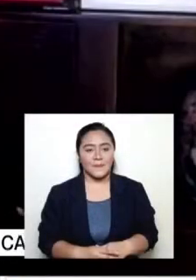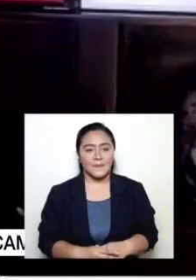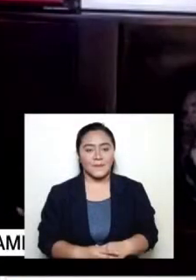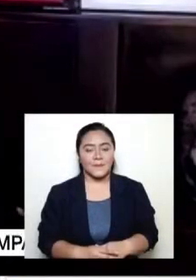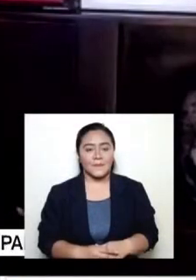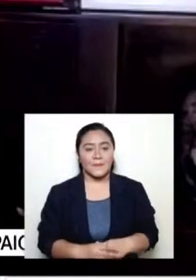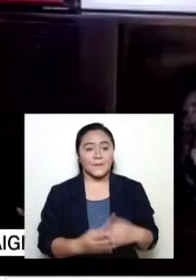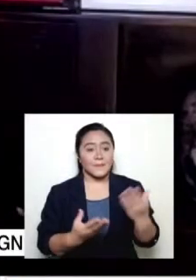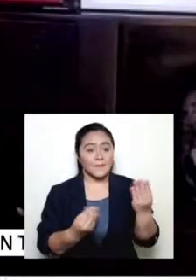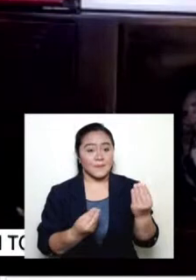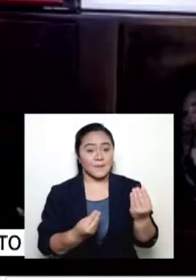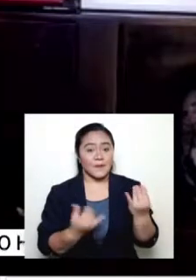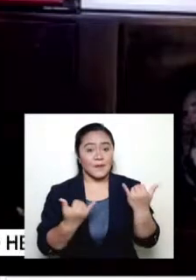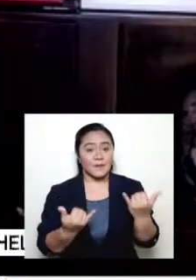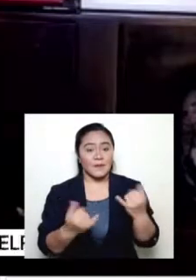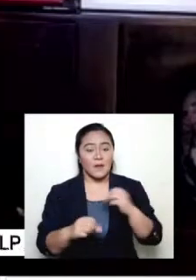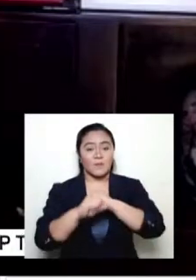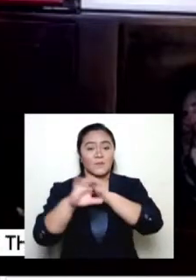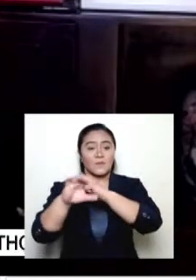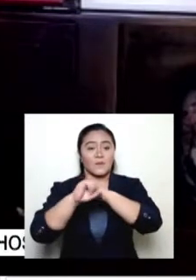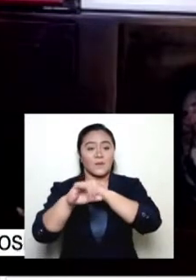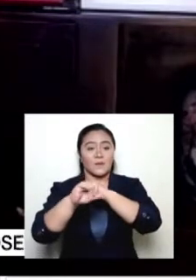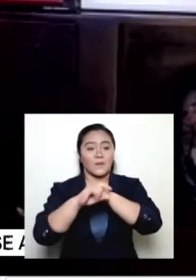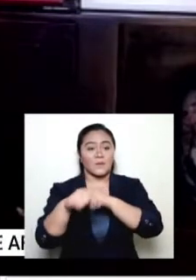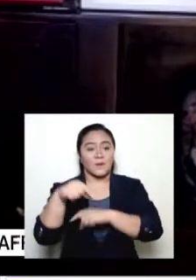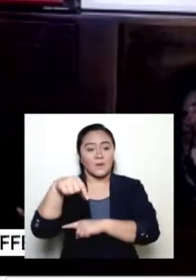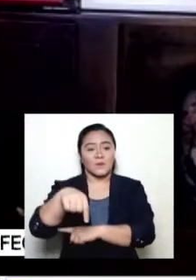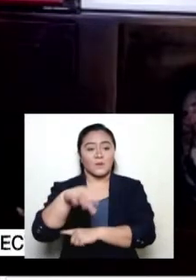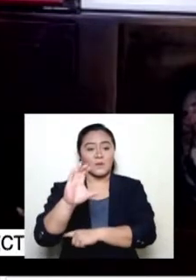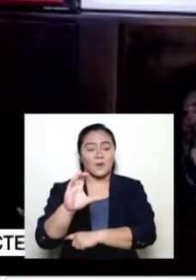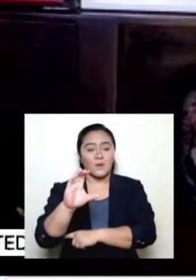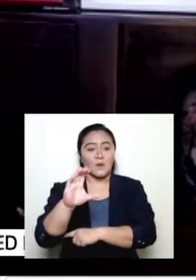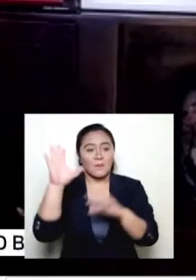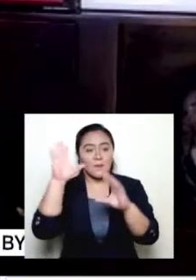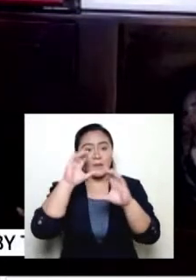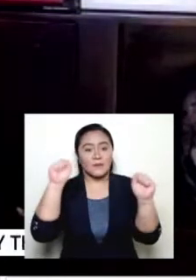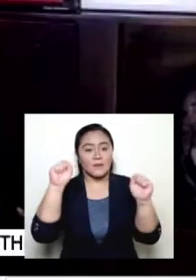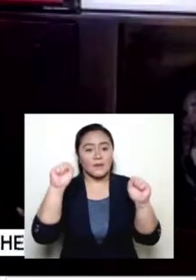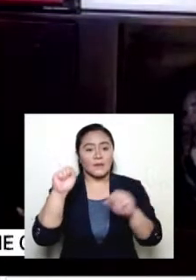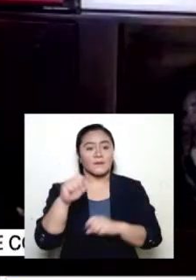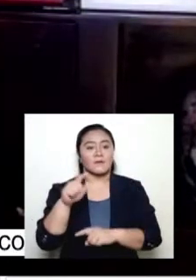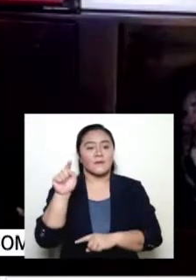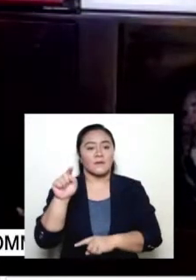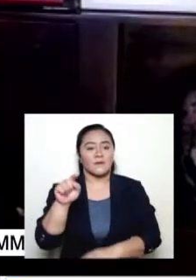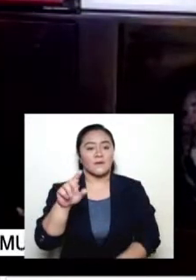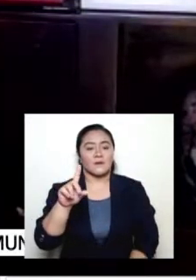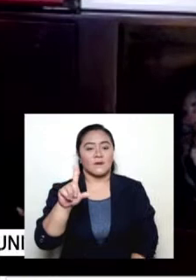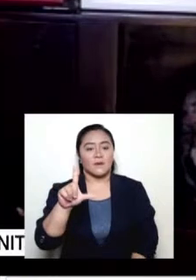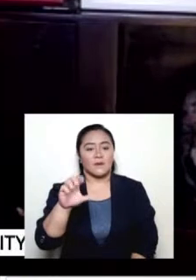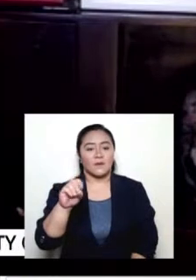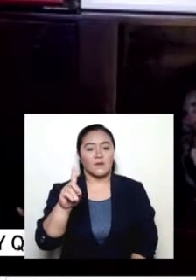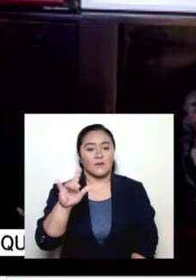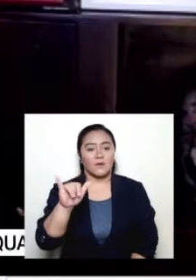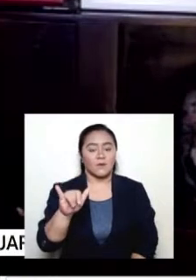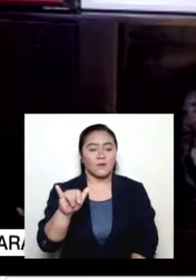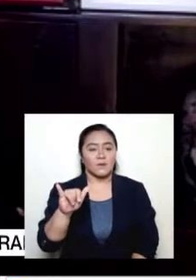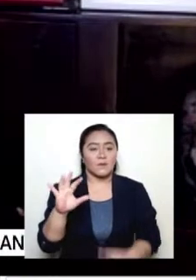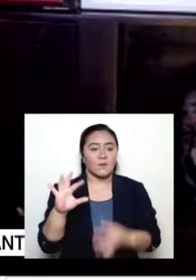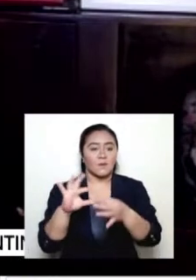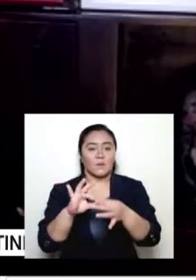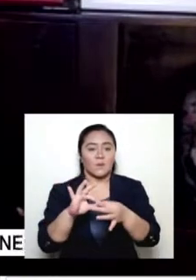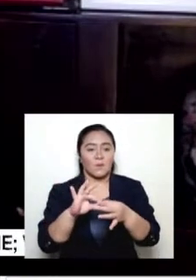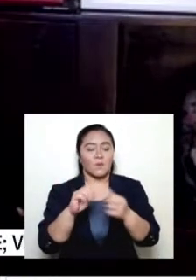An update from the campaign trail. Let's head on over to Quezon City now, where presidential candidate Leody de Guzman and his running mate, Professor Walden